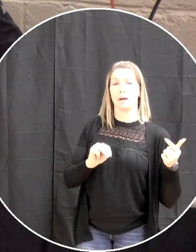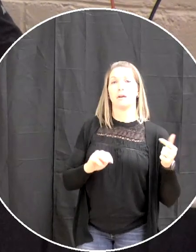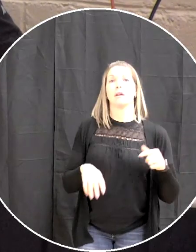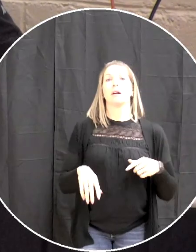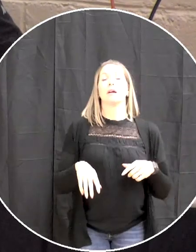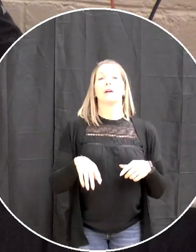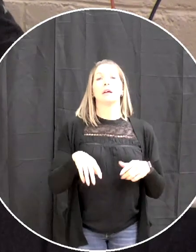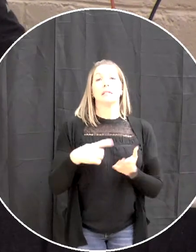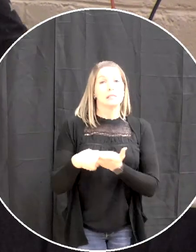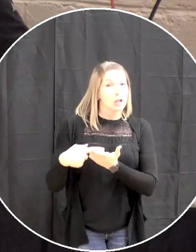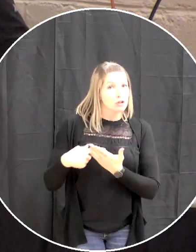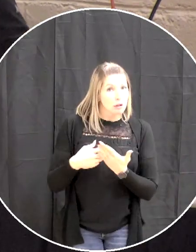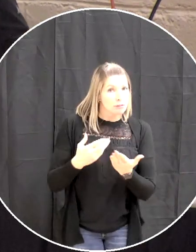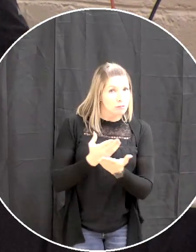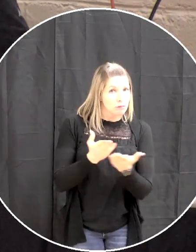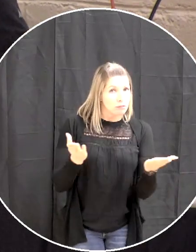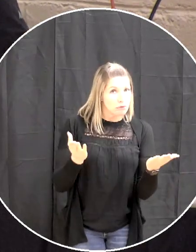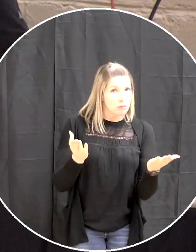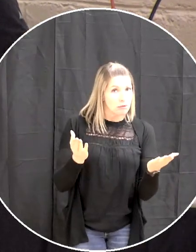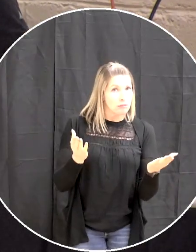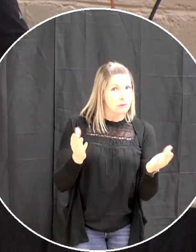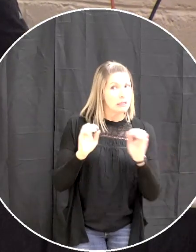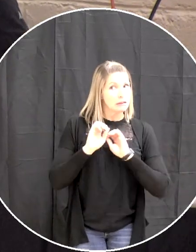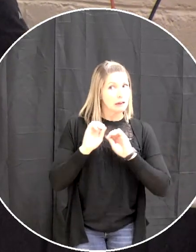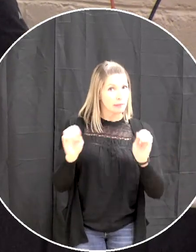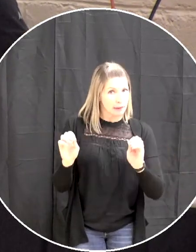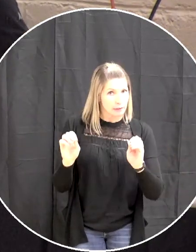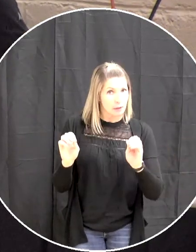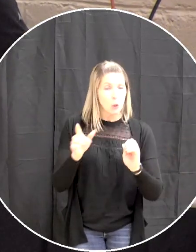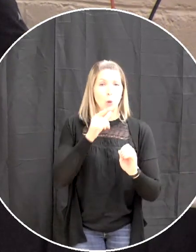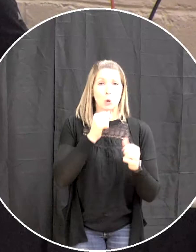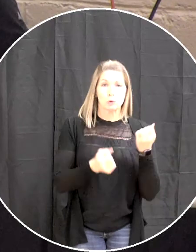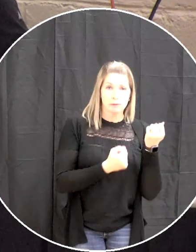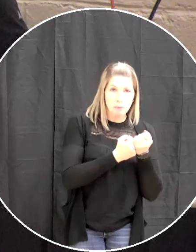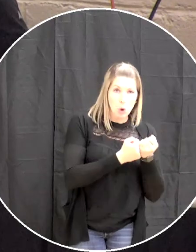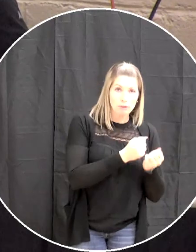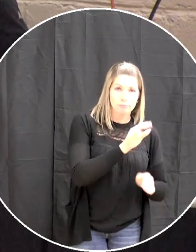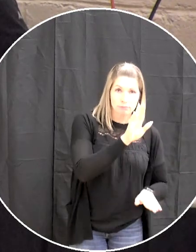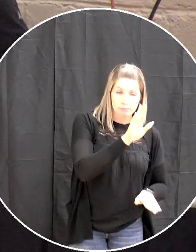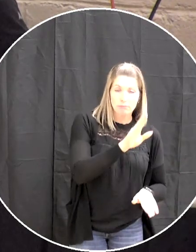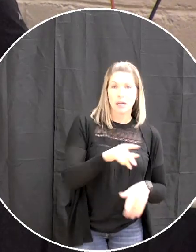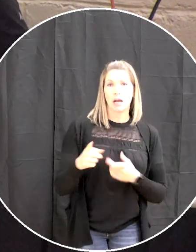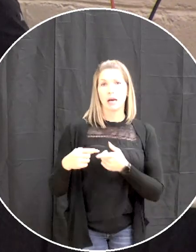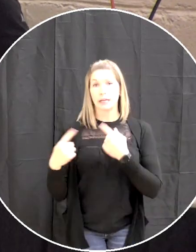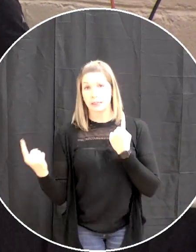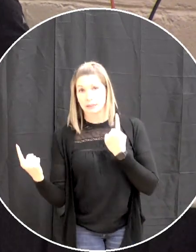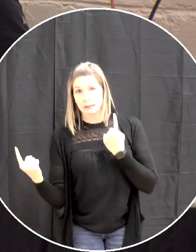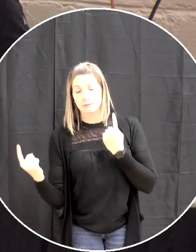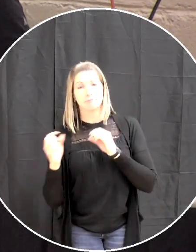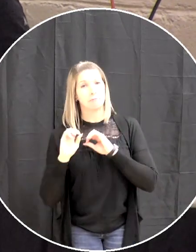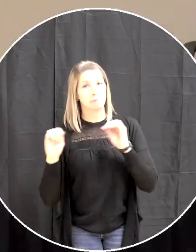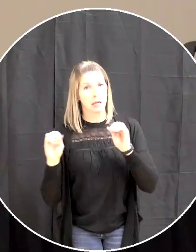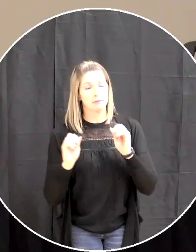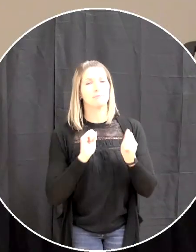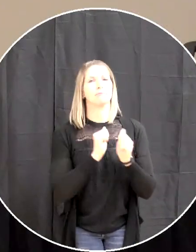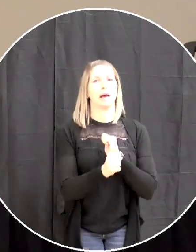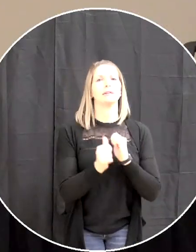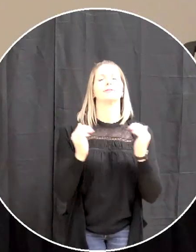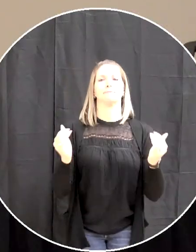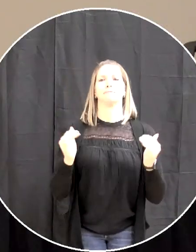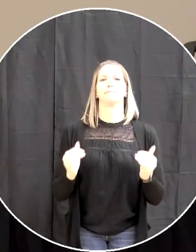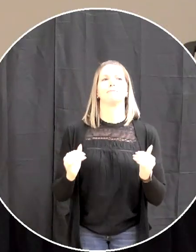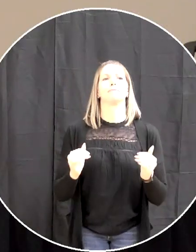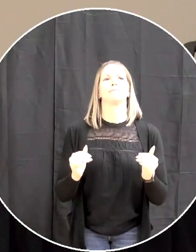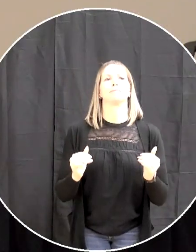question? Hearing none. All in favor of the motion? Aye. Those against? Motion carries. And part of